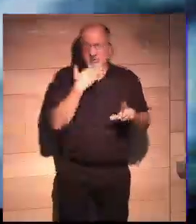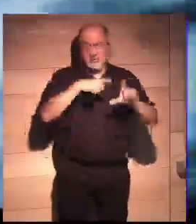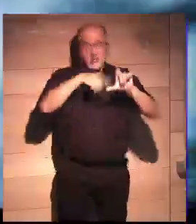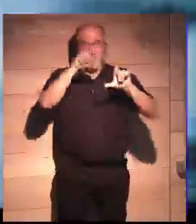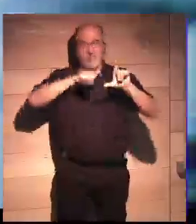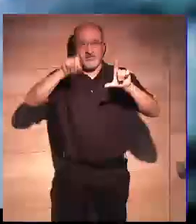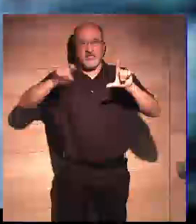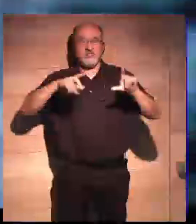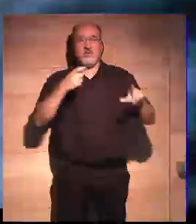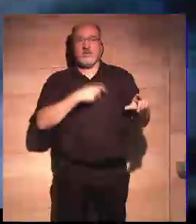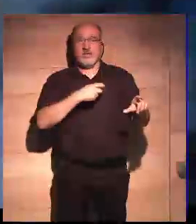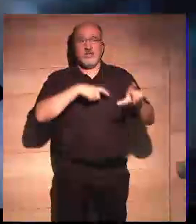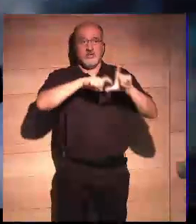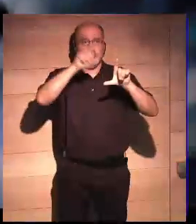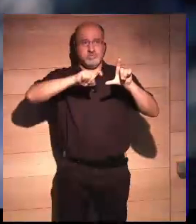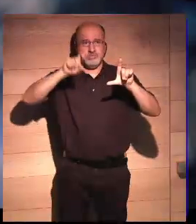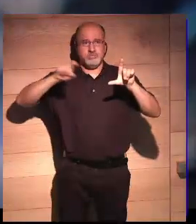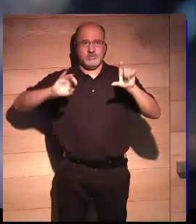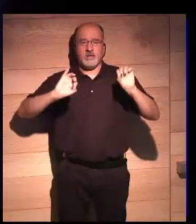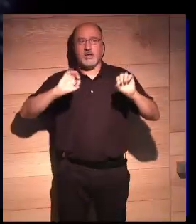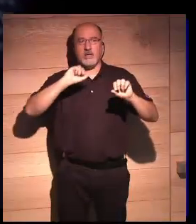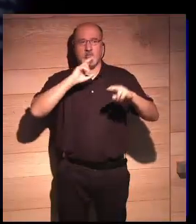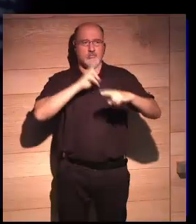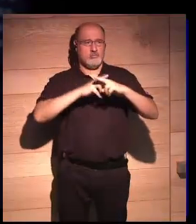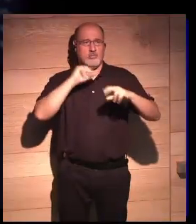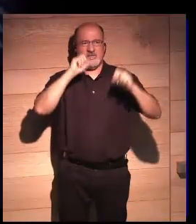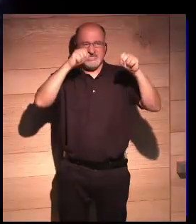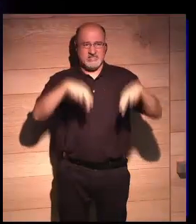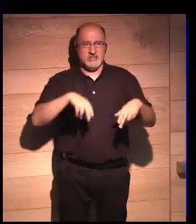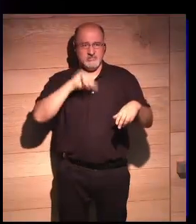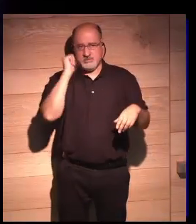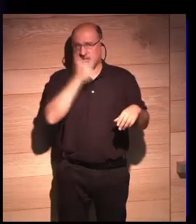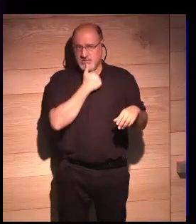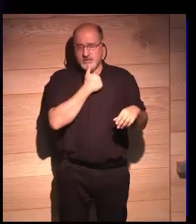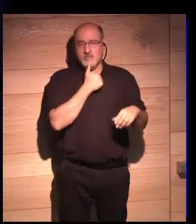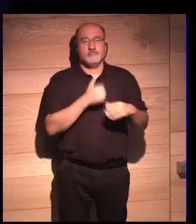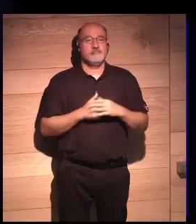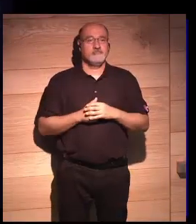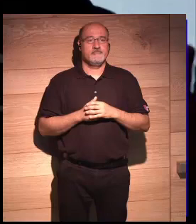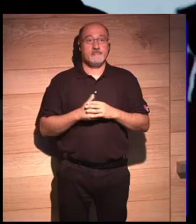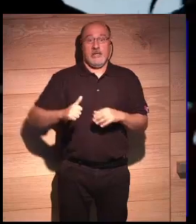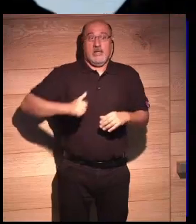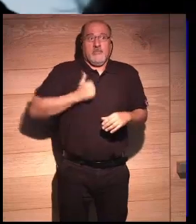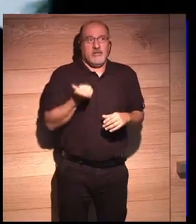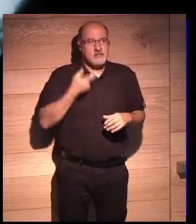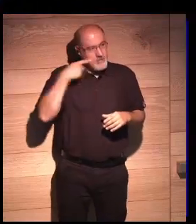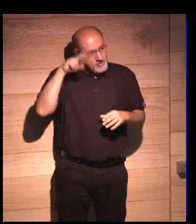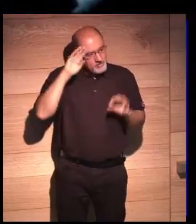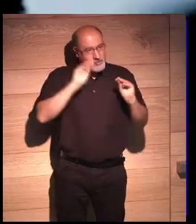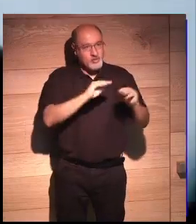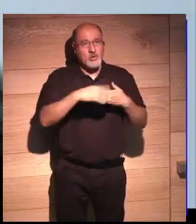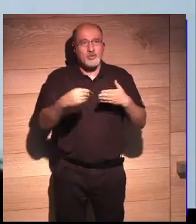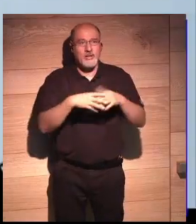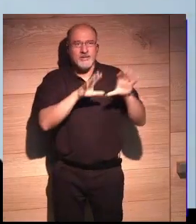anonymous. But it's fascinating being able to harvest user experiences as well and learn from that